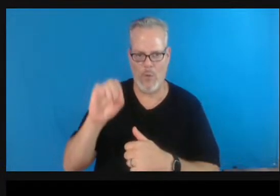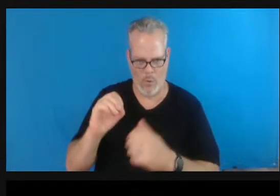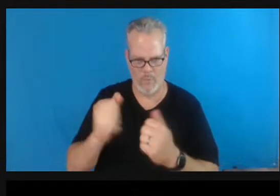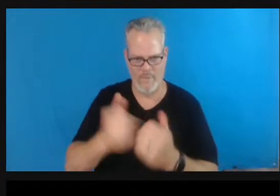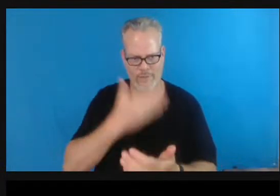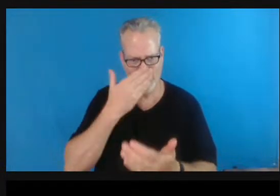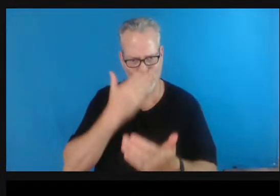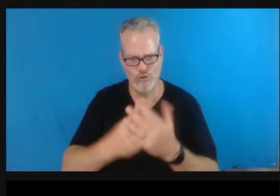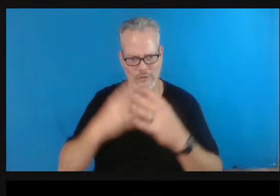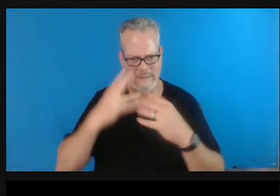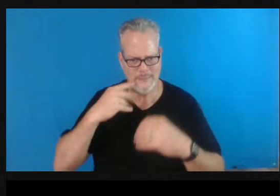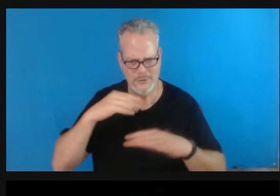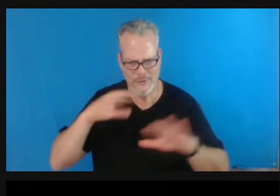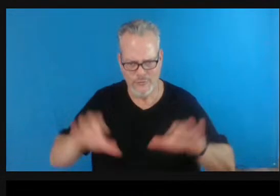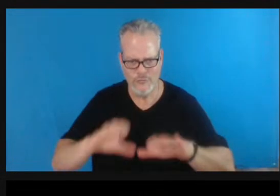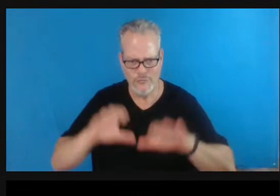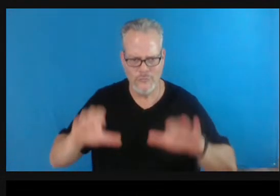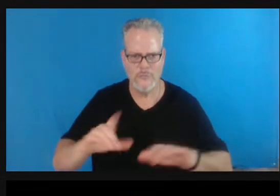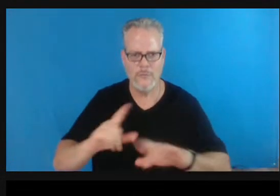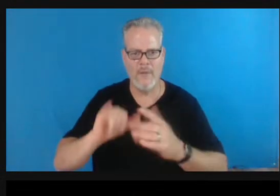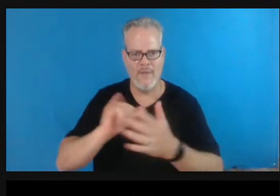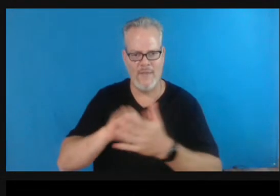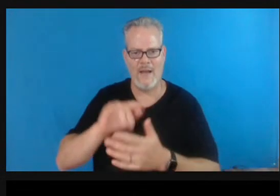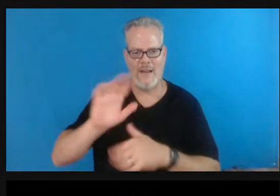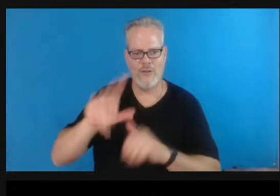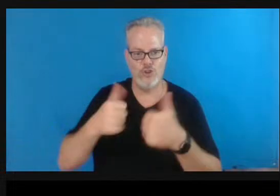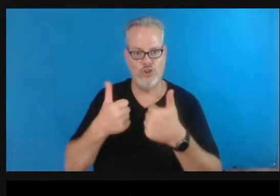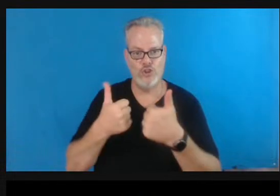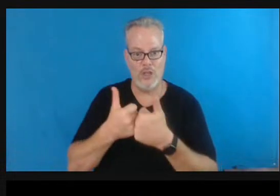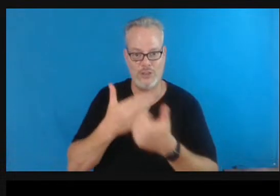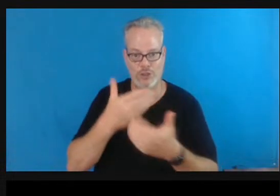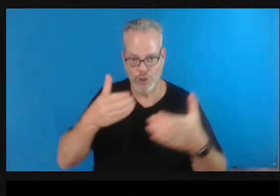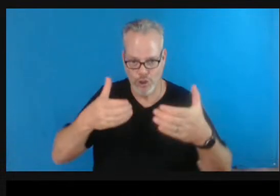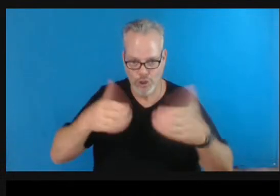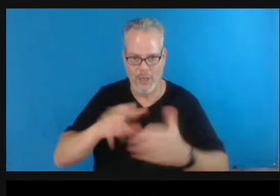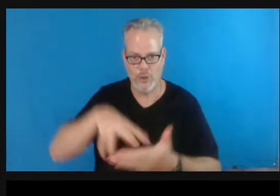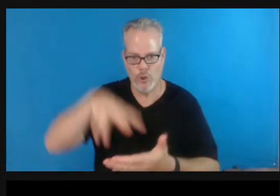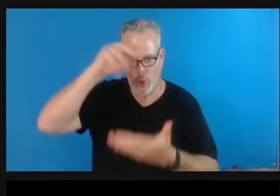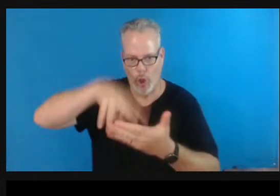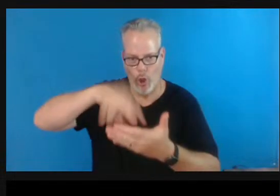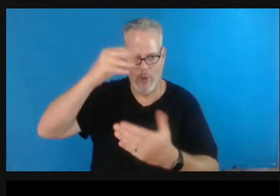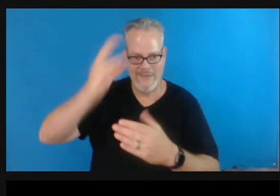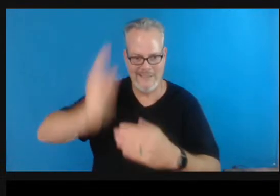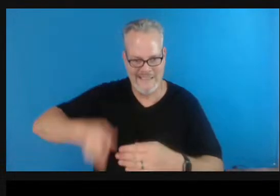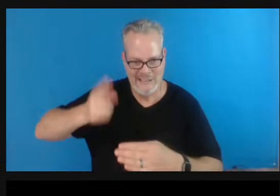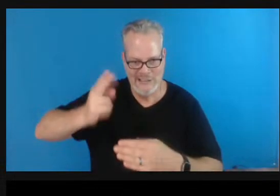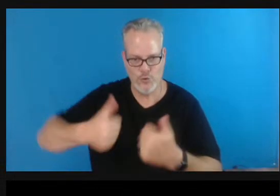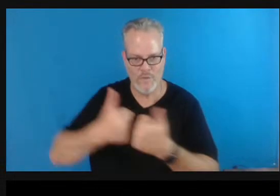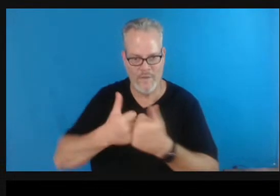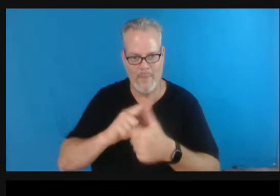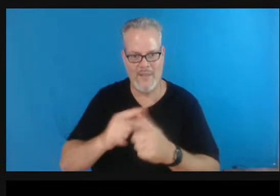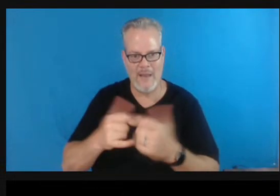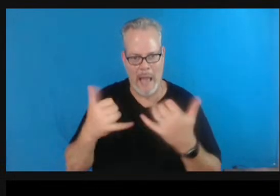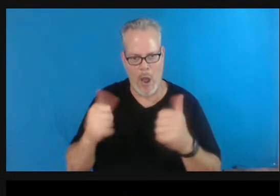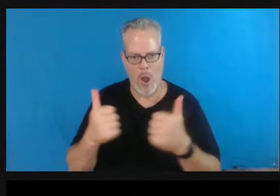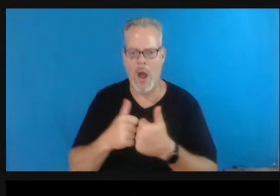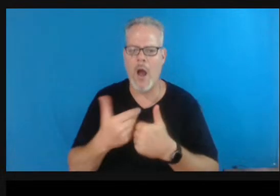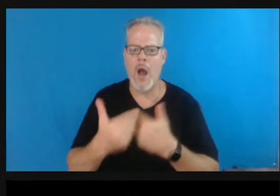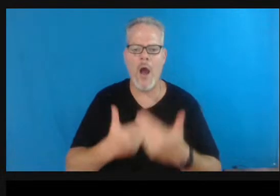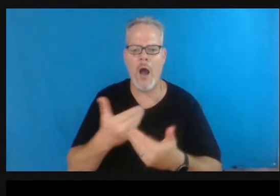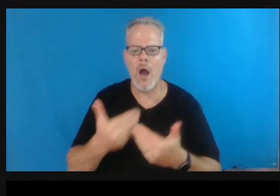The Kahuku Konane Challenge is a chance to learn the history of the game and how to play it. Players will